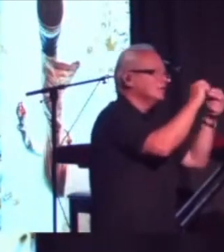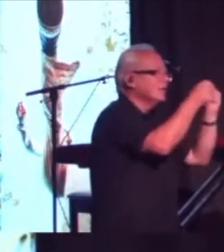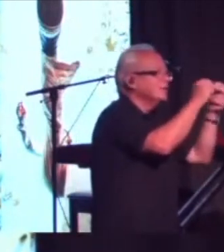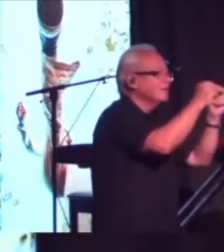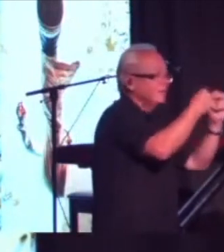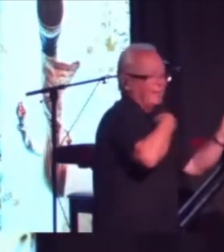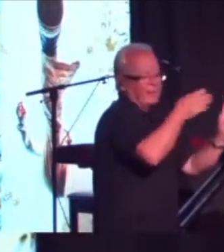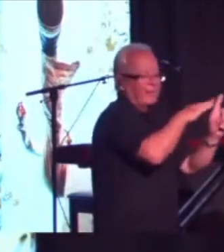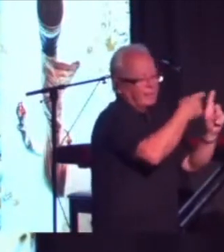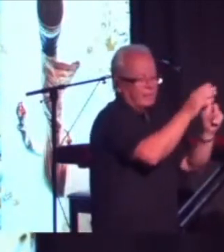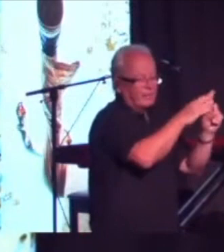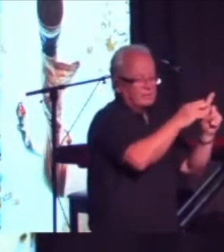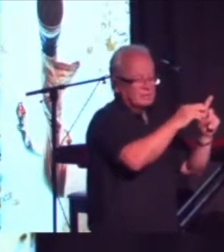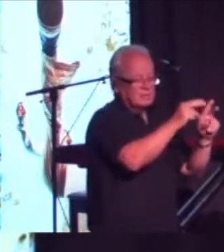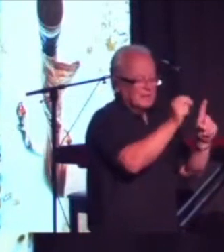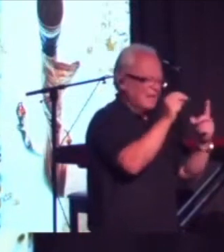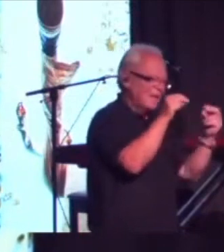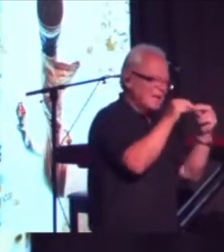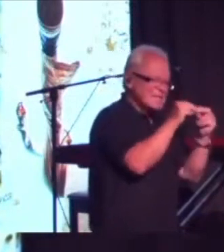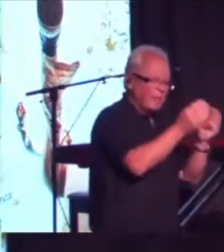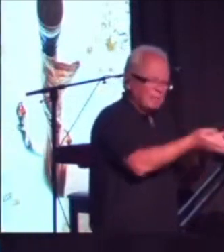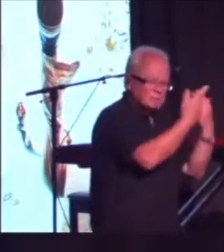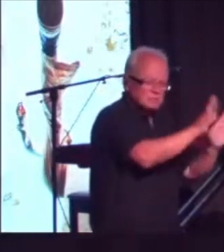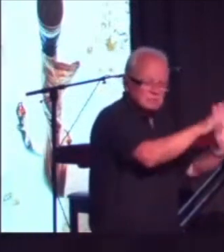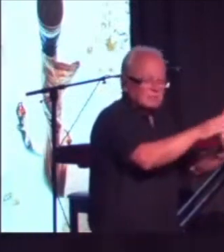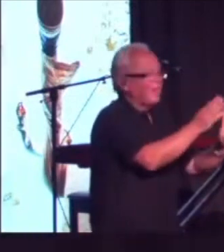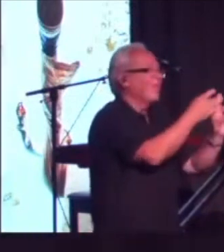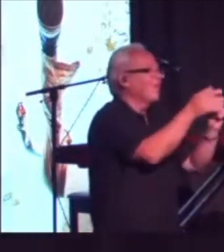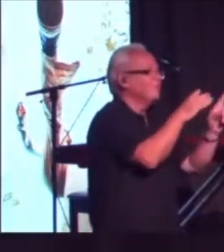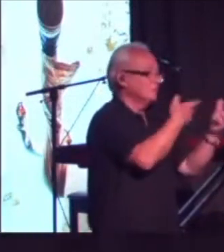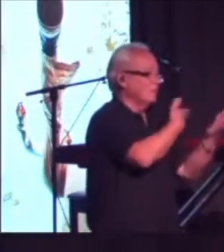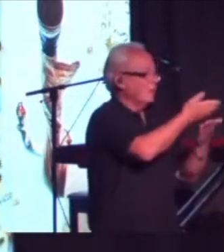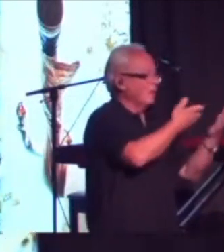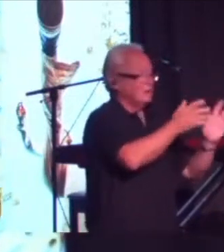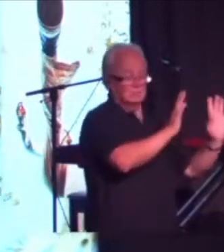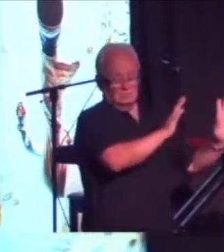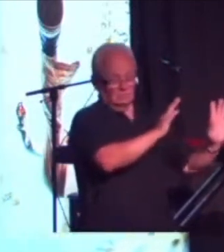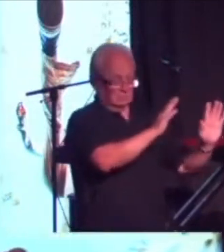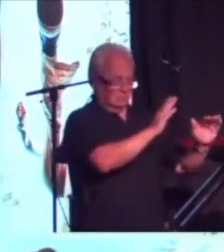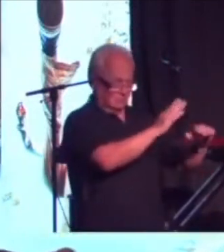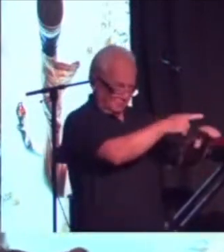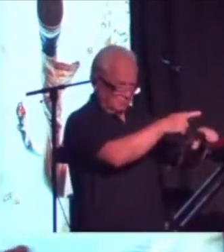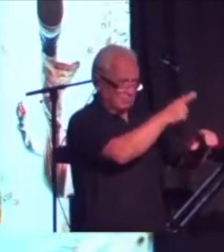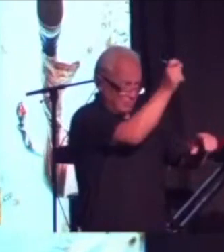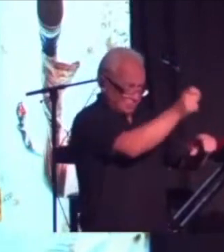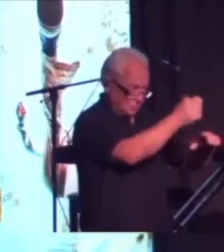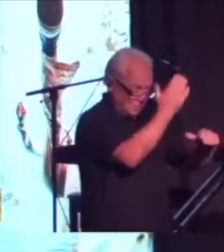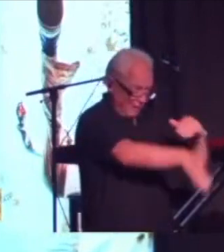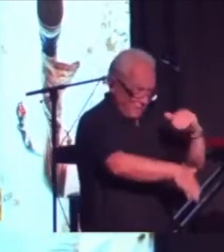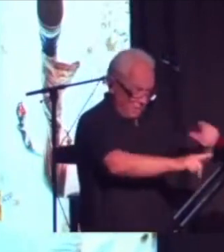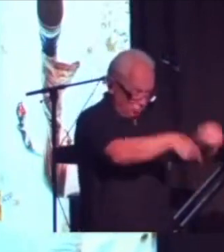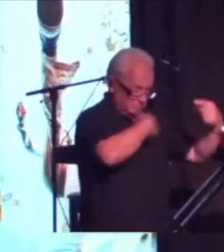retranslated it, let me say this, kiss-ups. When you've surrounded yourself with people that never challenge you, that never disagree with